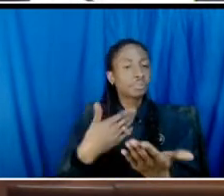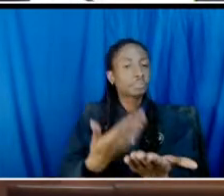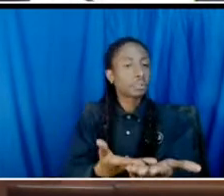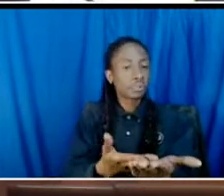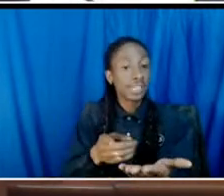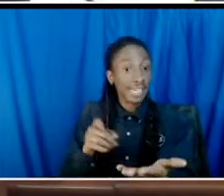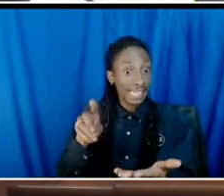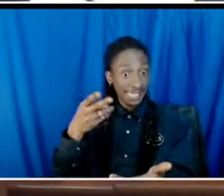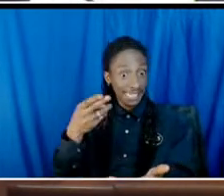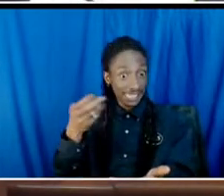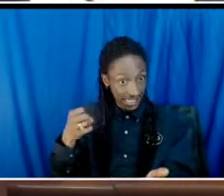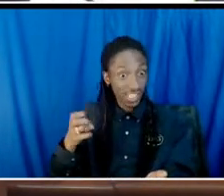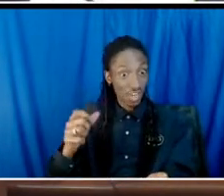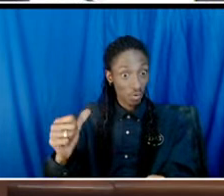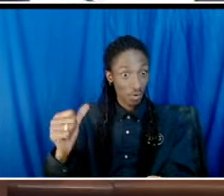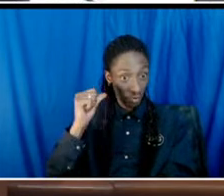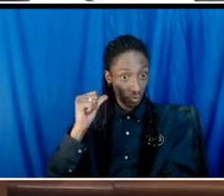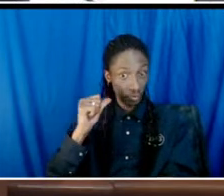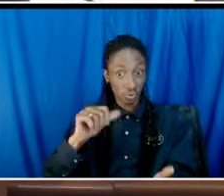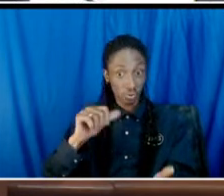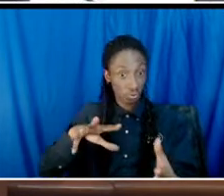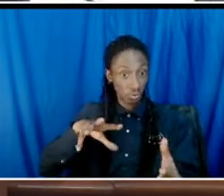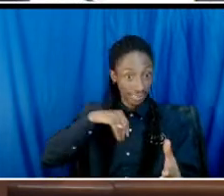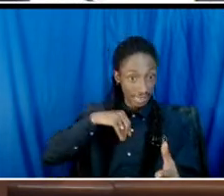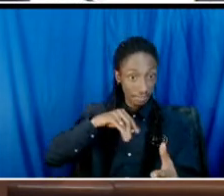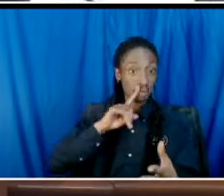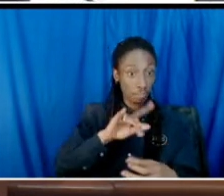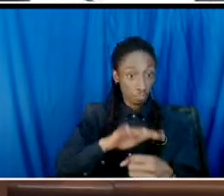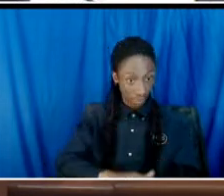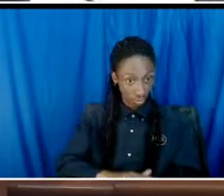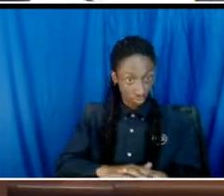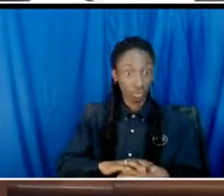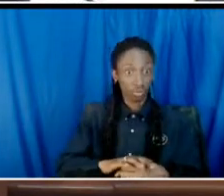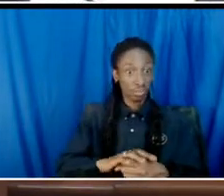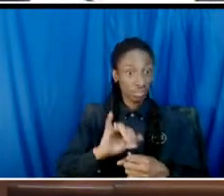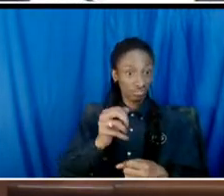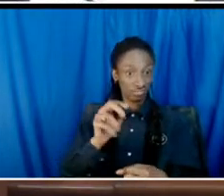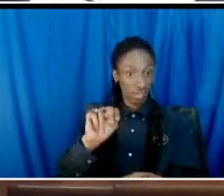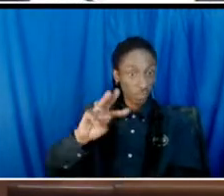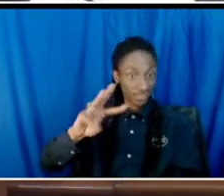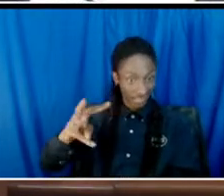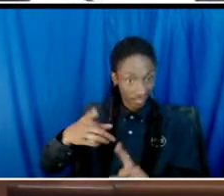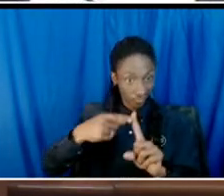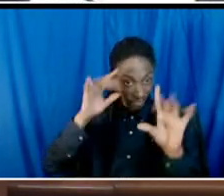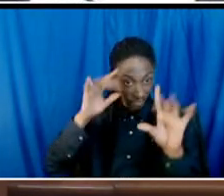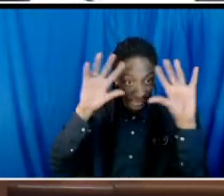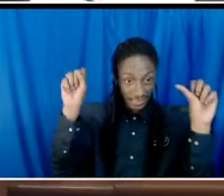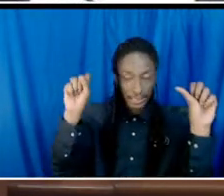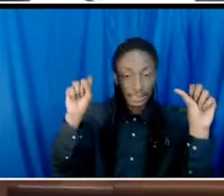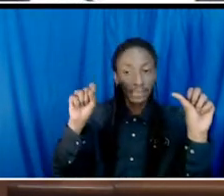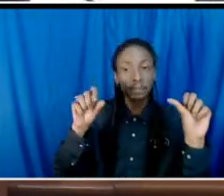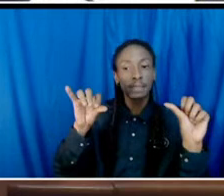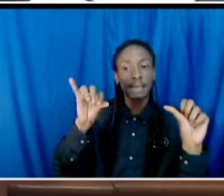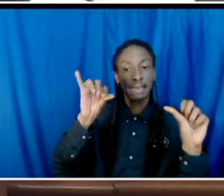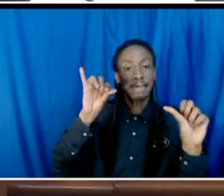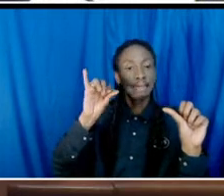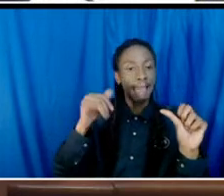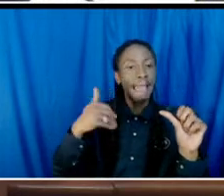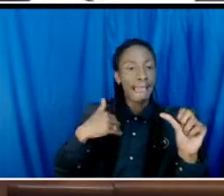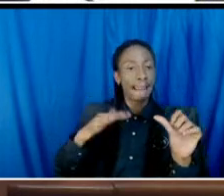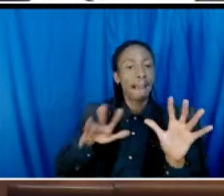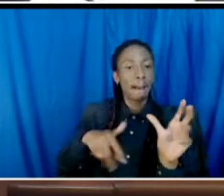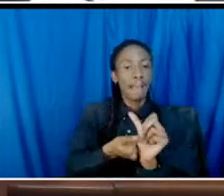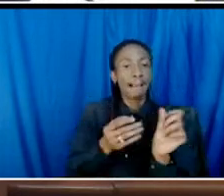to bow to the pressure in those critical moments on January 6th, there was a backup plan